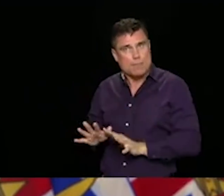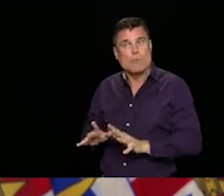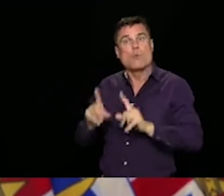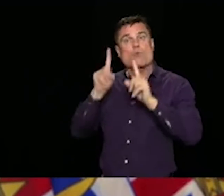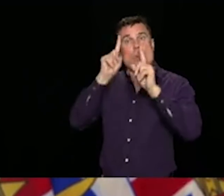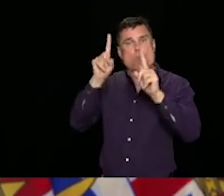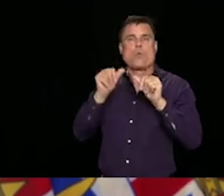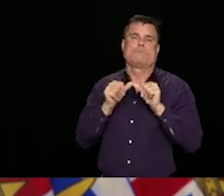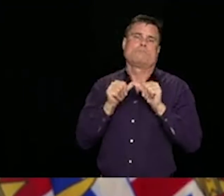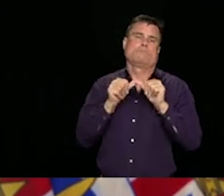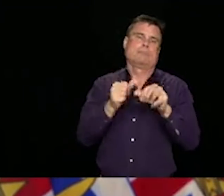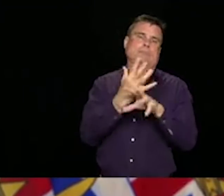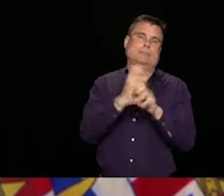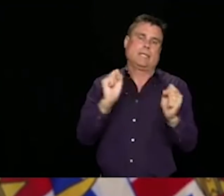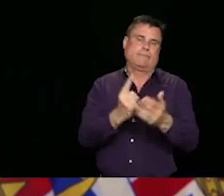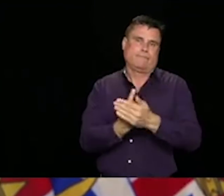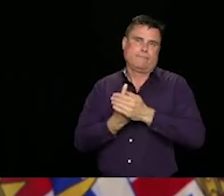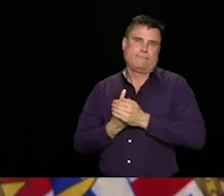safe.